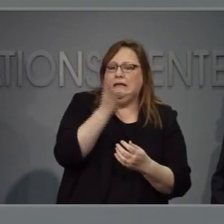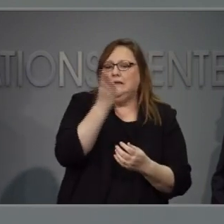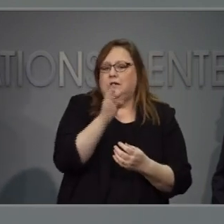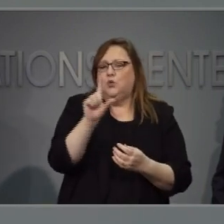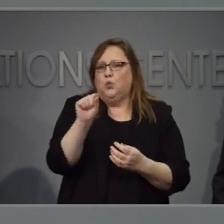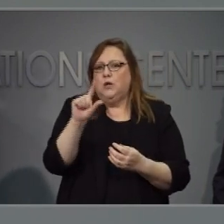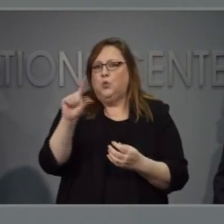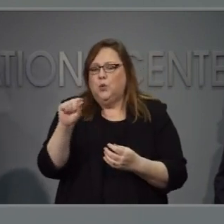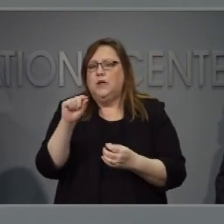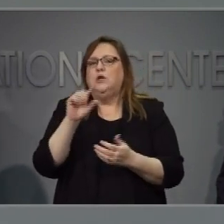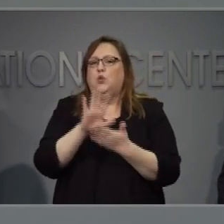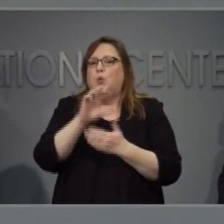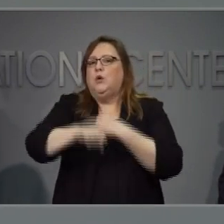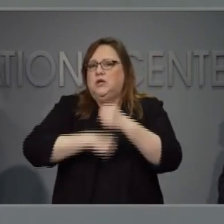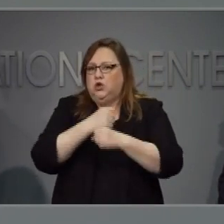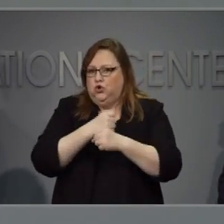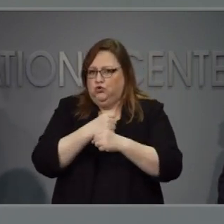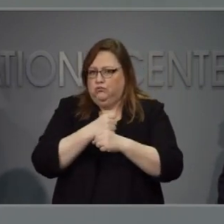2019-2020 school year.